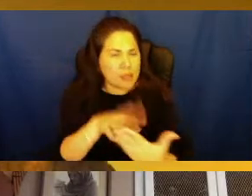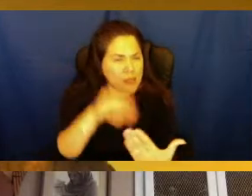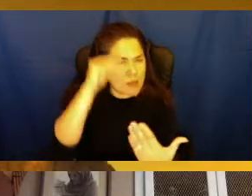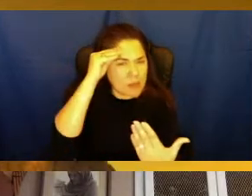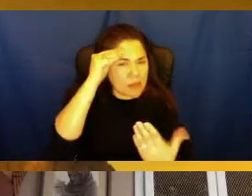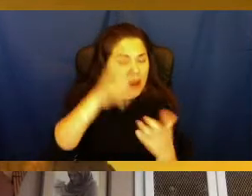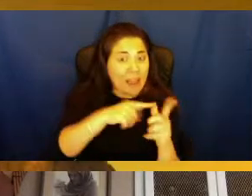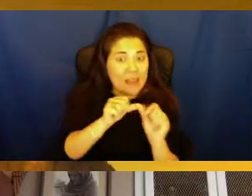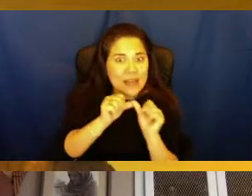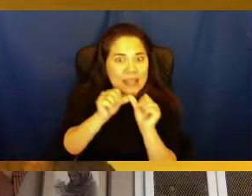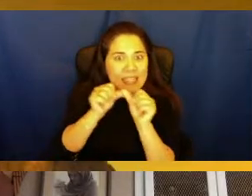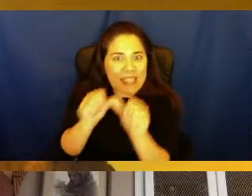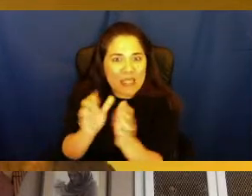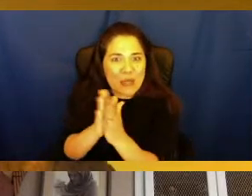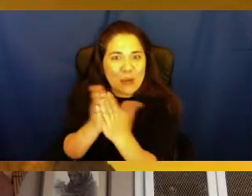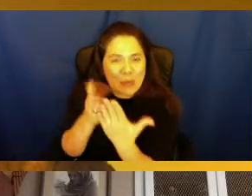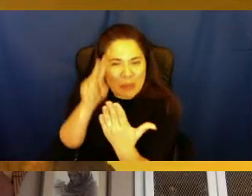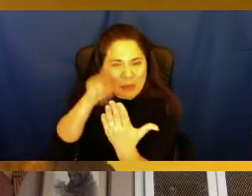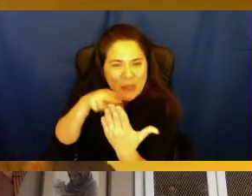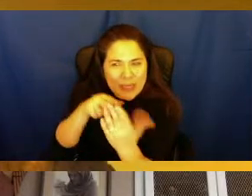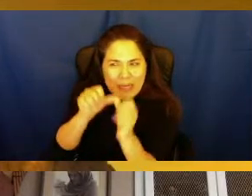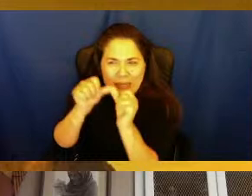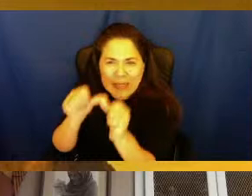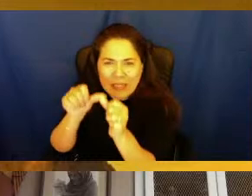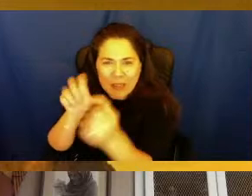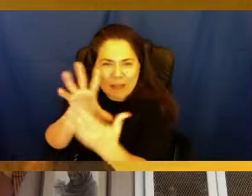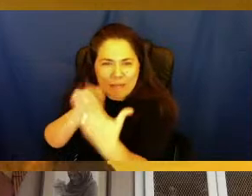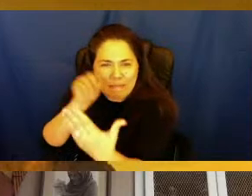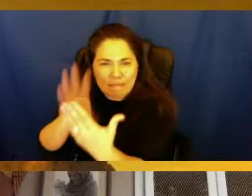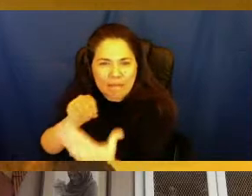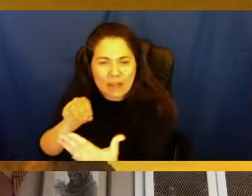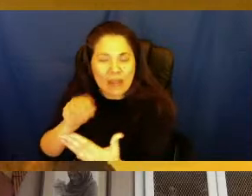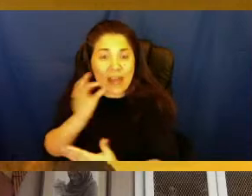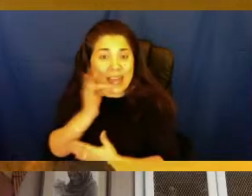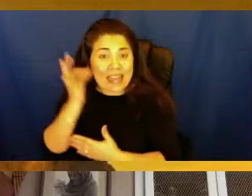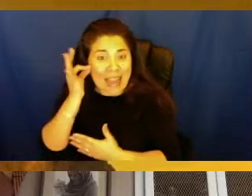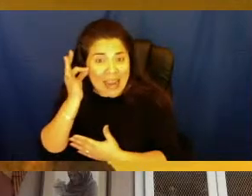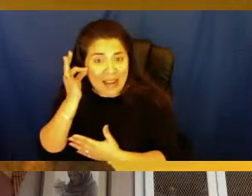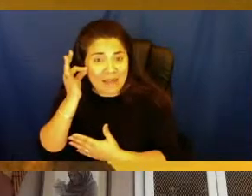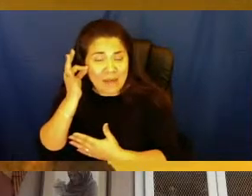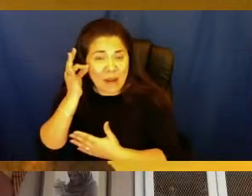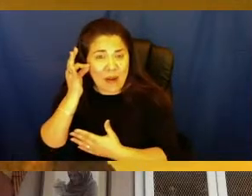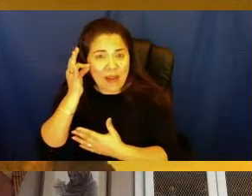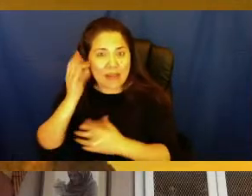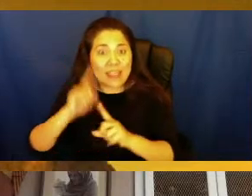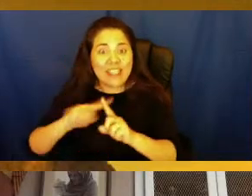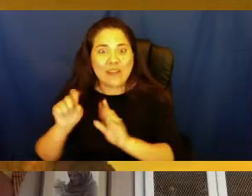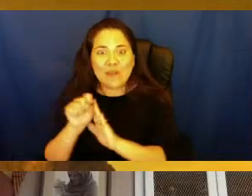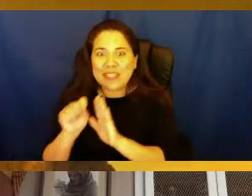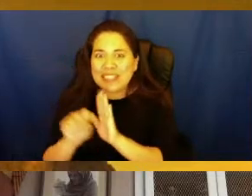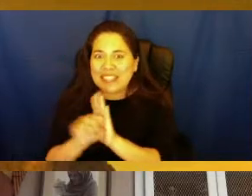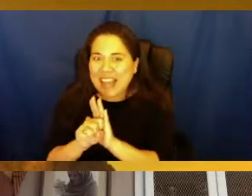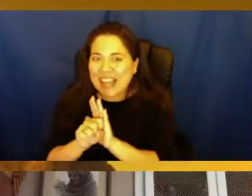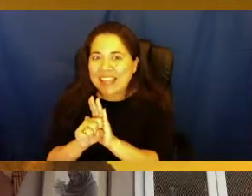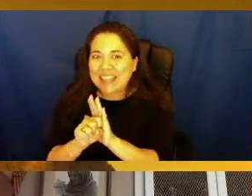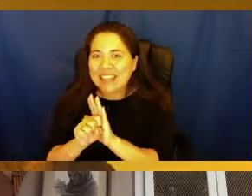on reading about the Native Americans in the different states, in the different